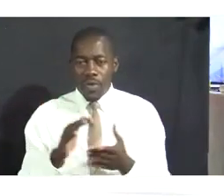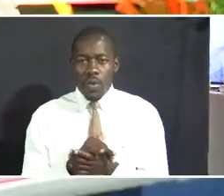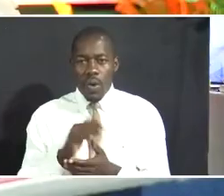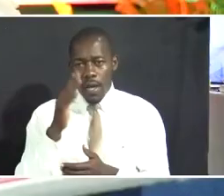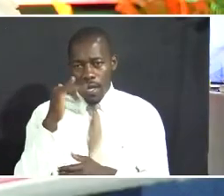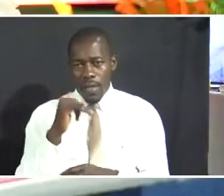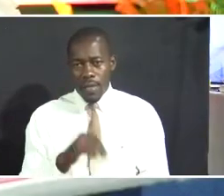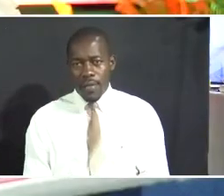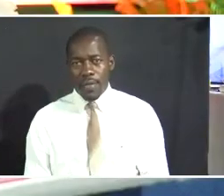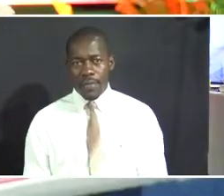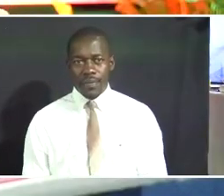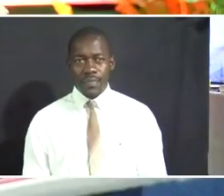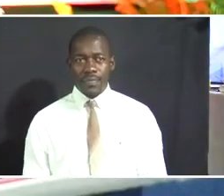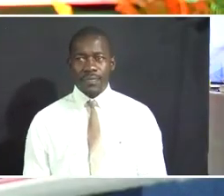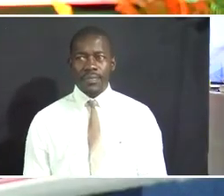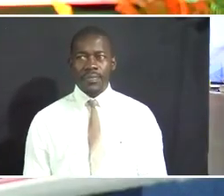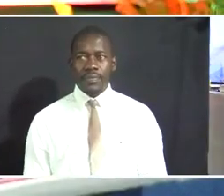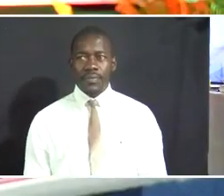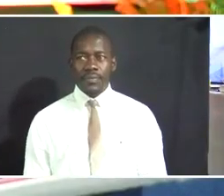Thank you for the question.